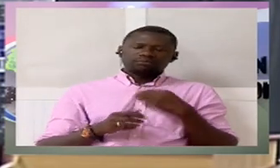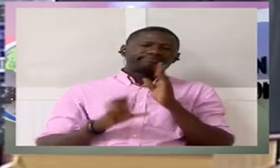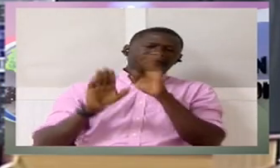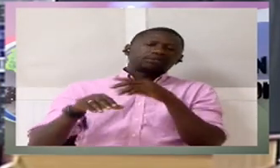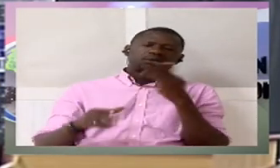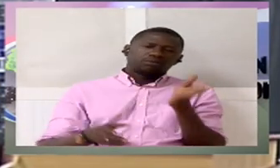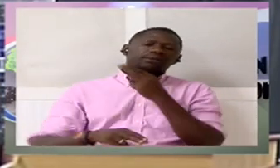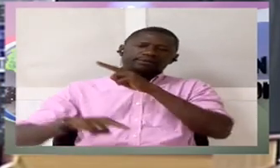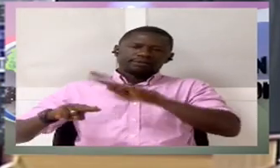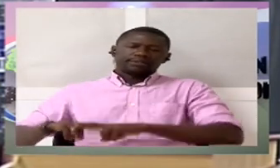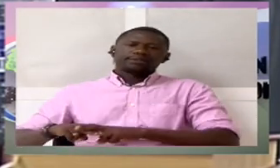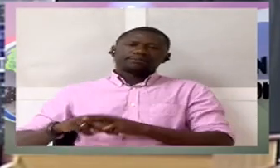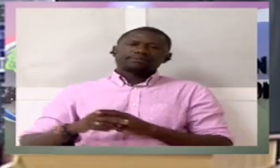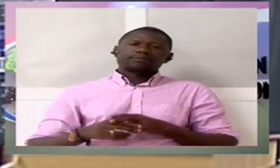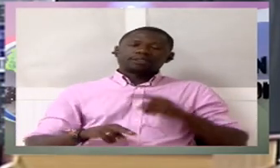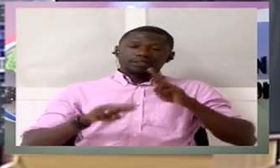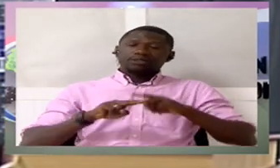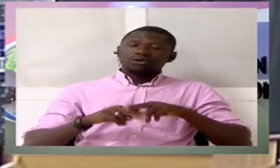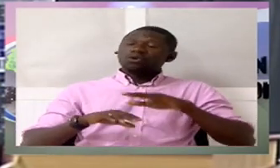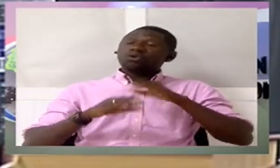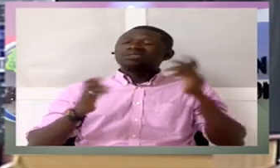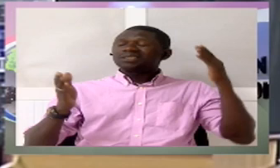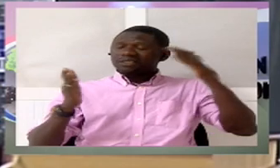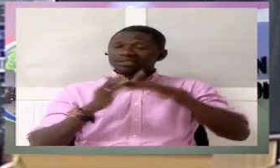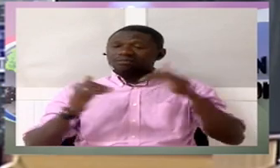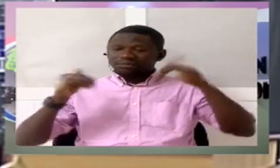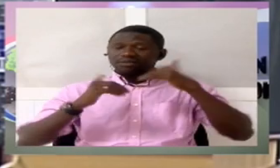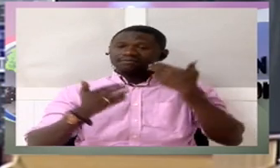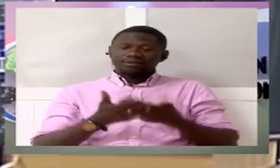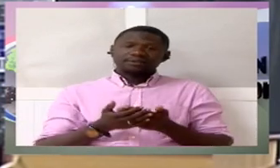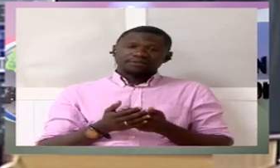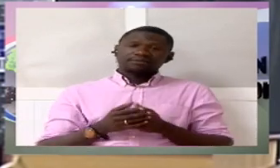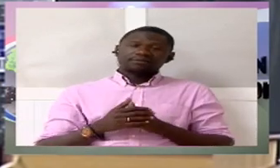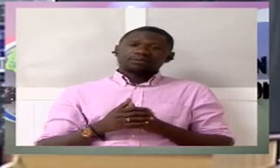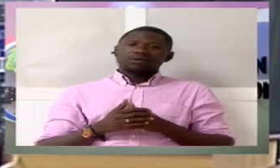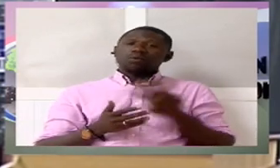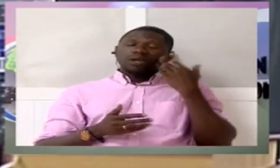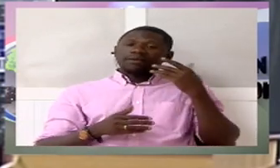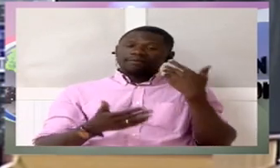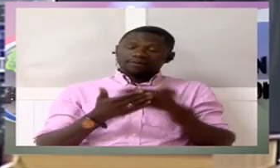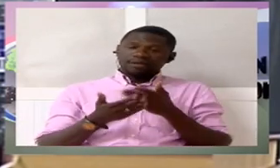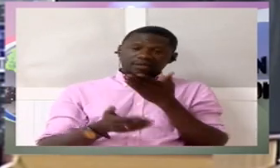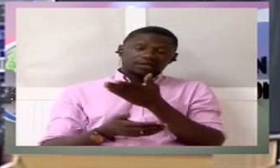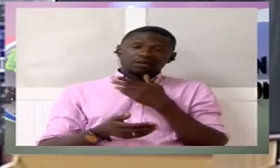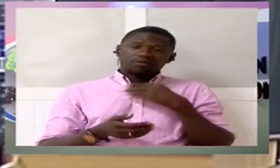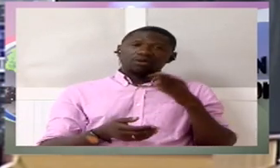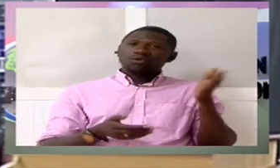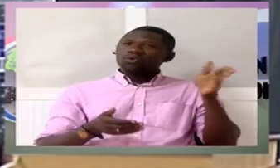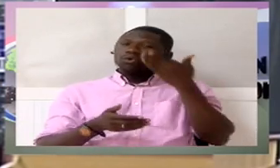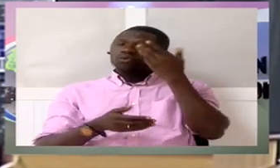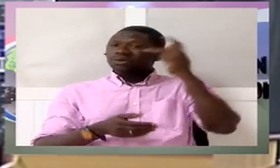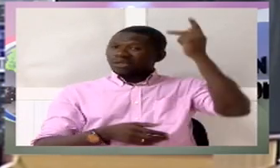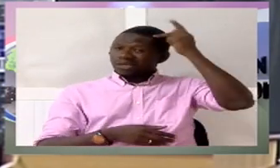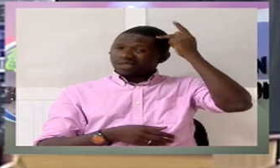there, went away and sat down. See, for meeting Obanta. I sat until the meeting ended. Biri bota ye nyanta kata Kanilai. When they left there, they were supposed to go to